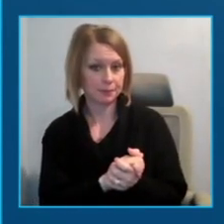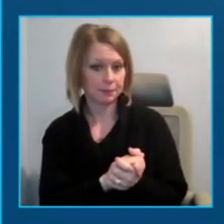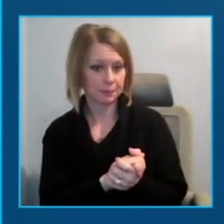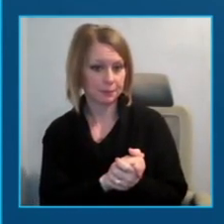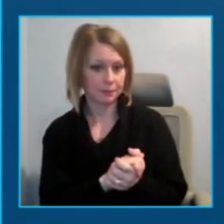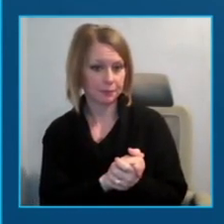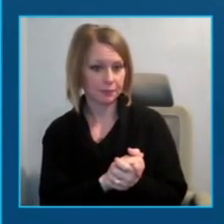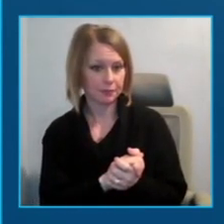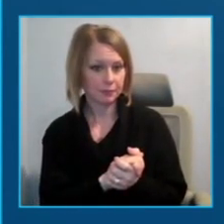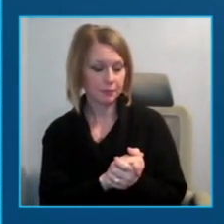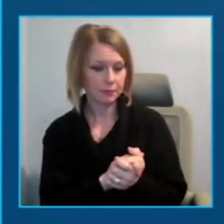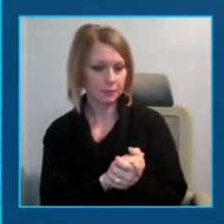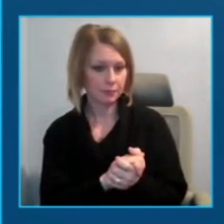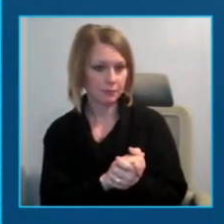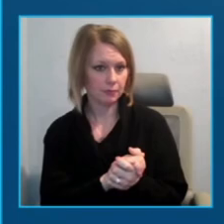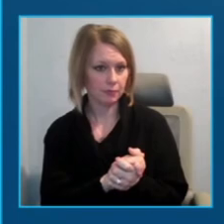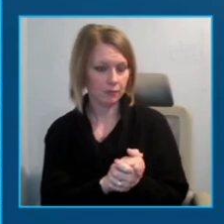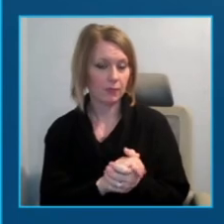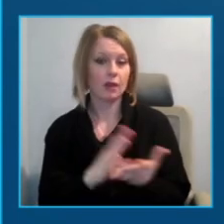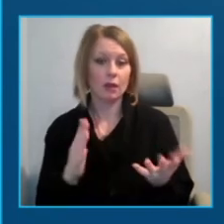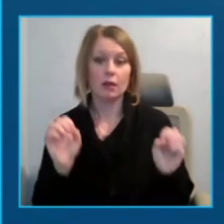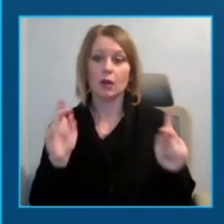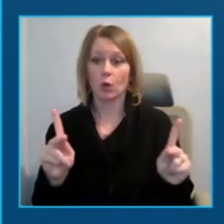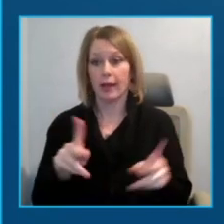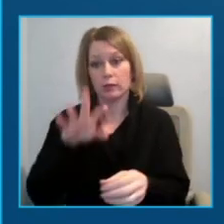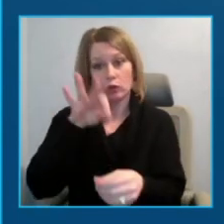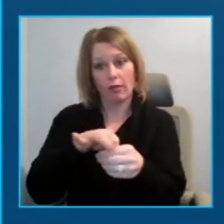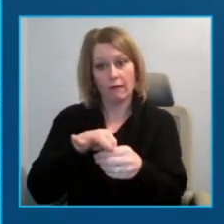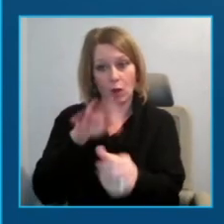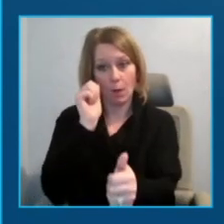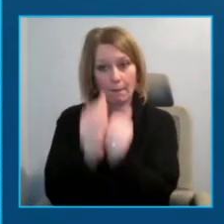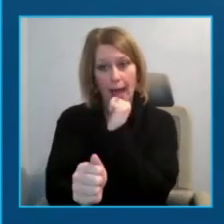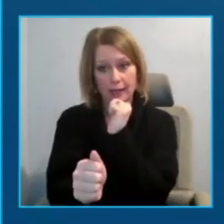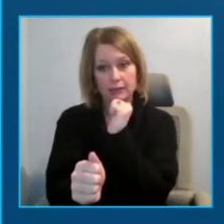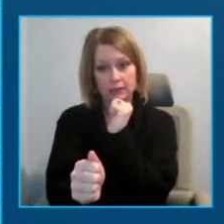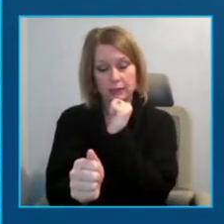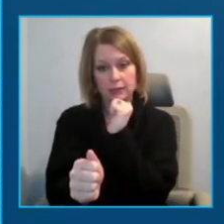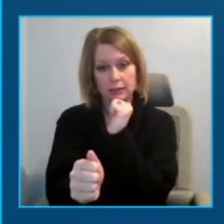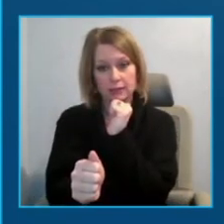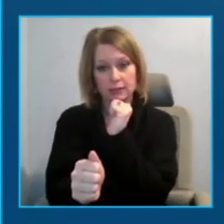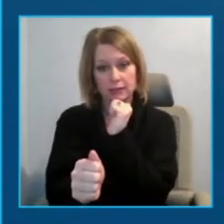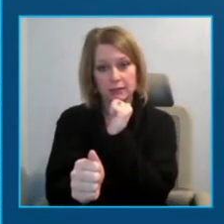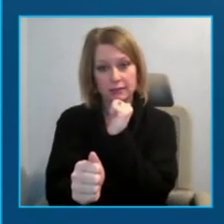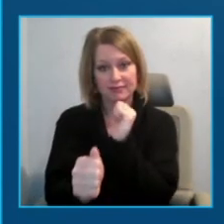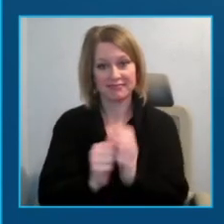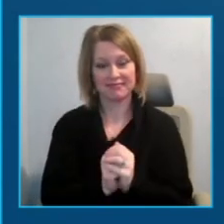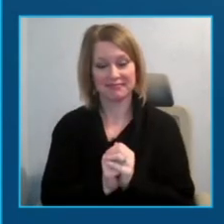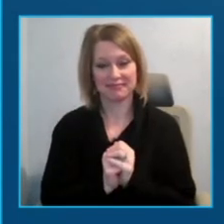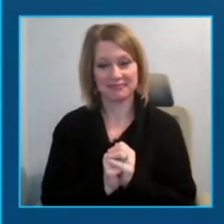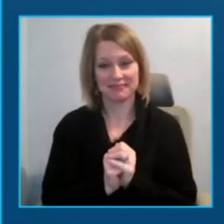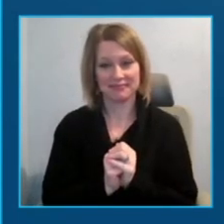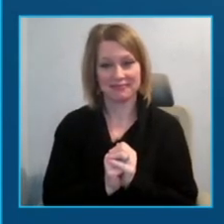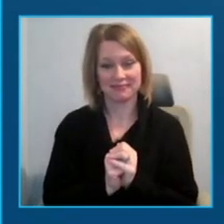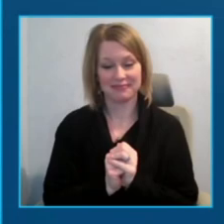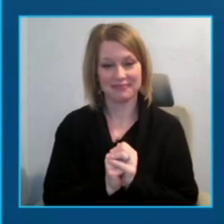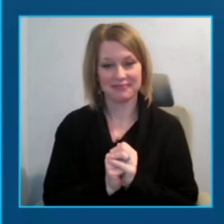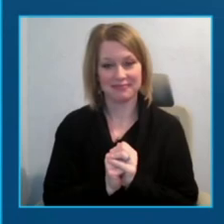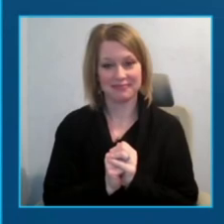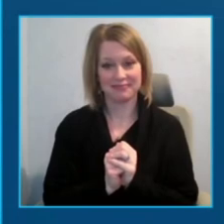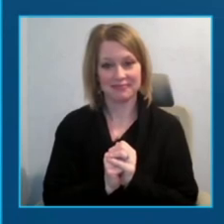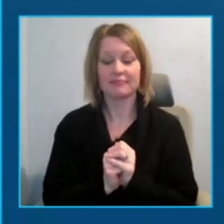All right. So the vote passes, and we will come. There was one